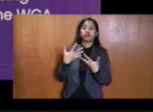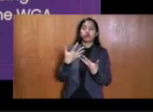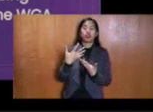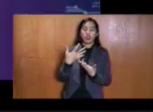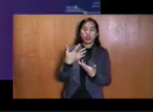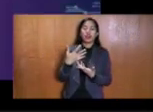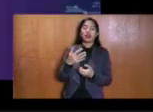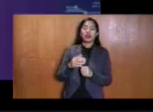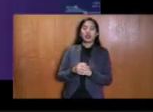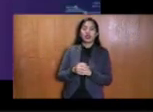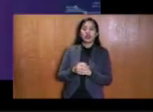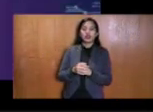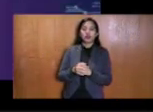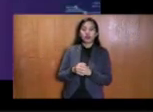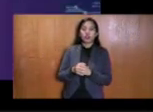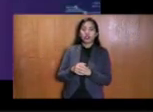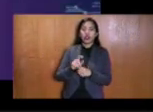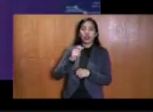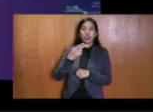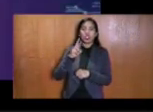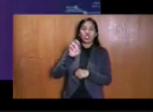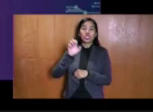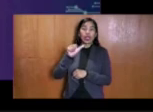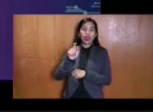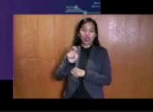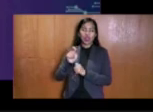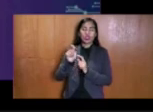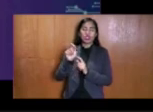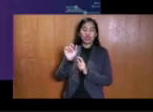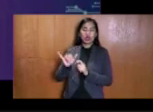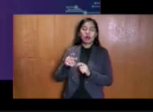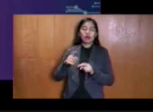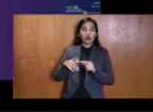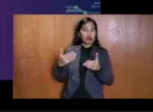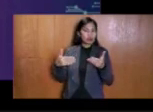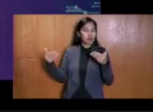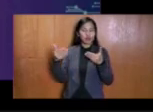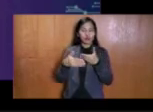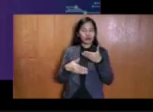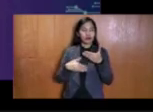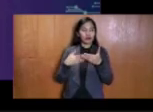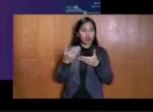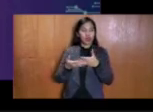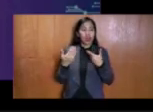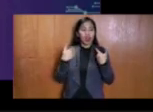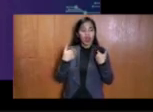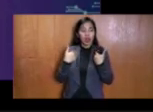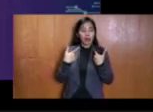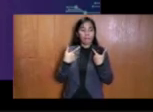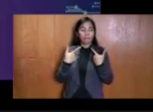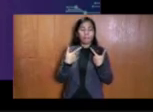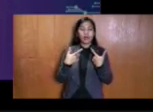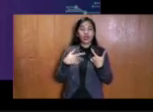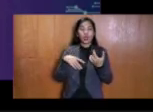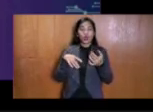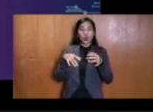skip that. By the way, if you're interested, there is a companion notes for my slides so that you can take a look